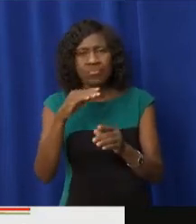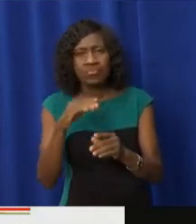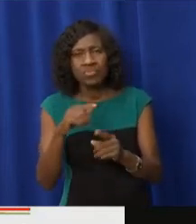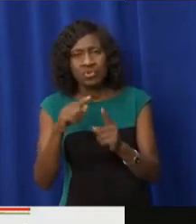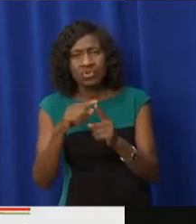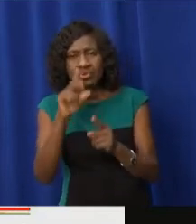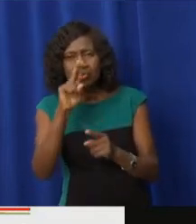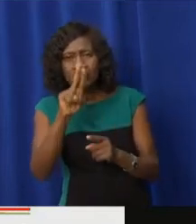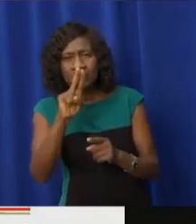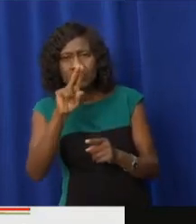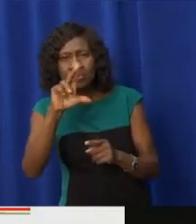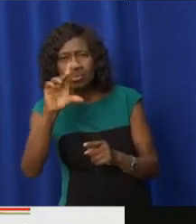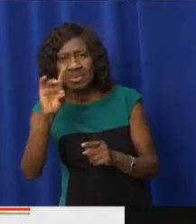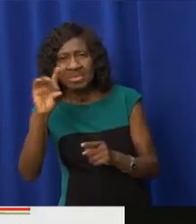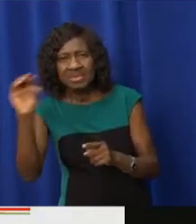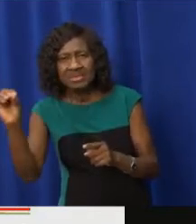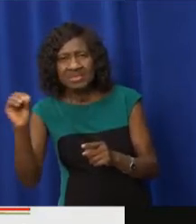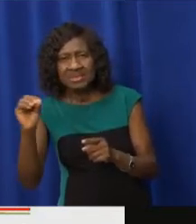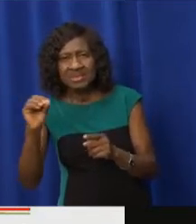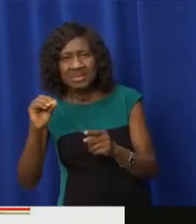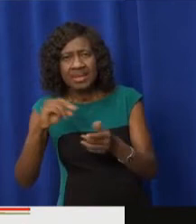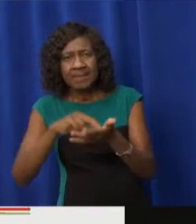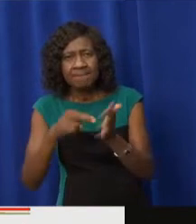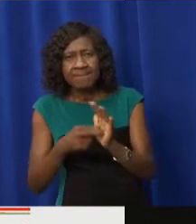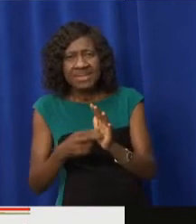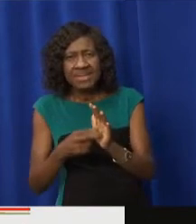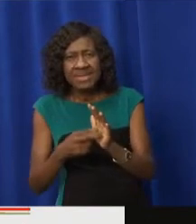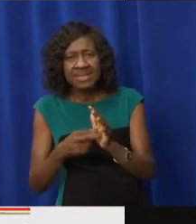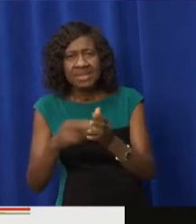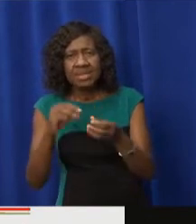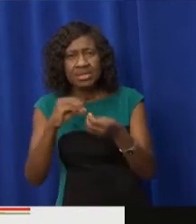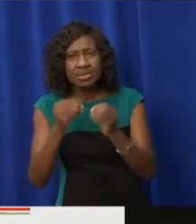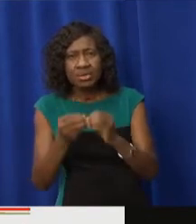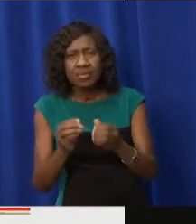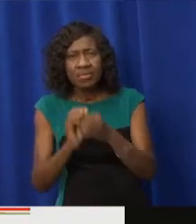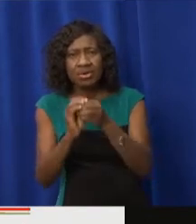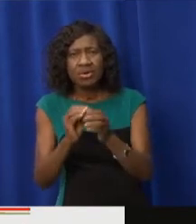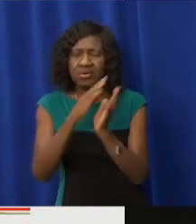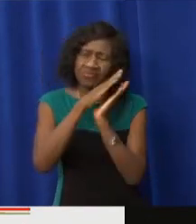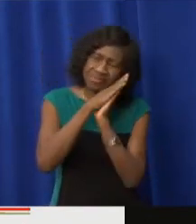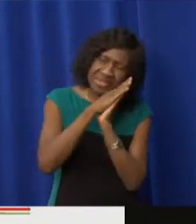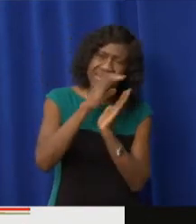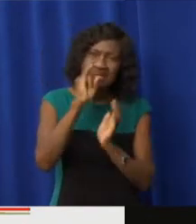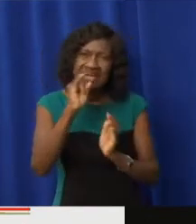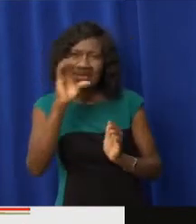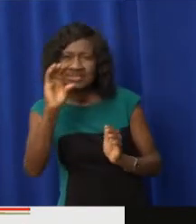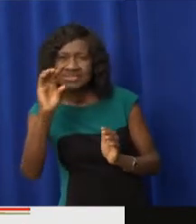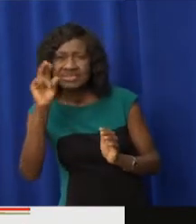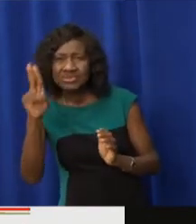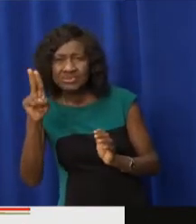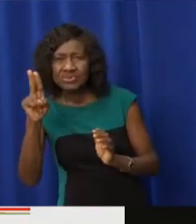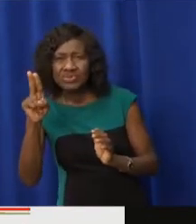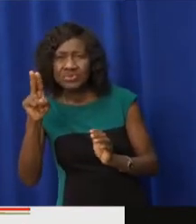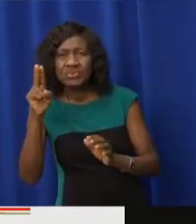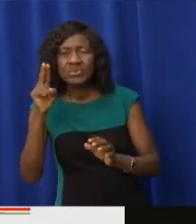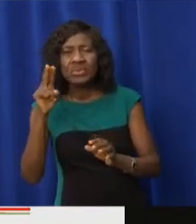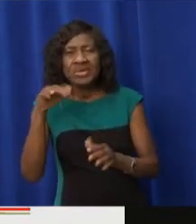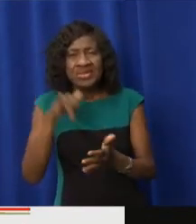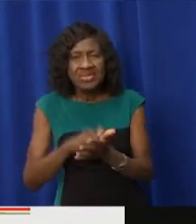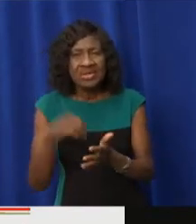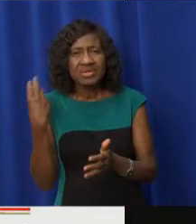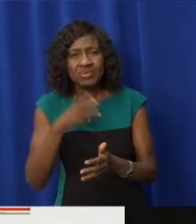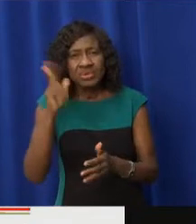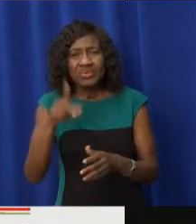left. And that represents the number of intensive care beds that would be needed per 100,000 of the population if you have